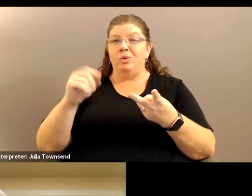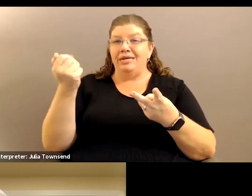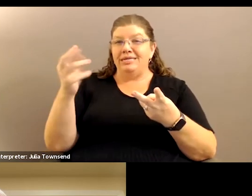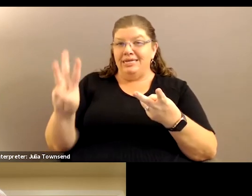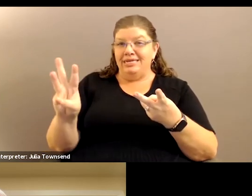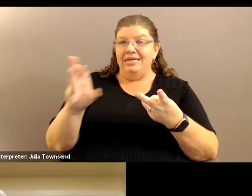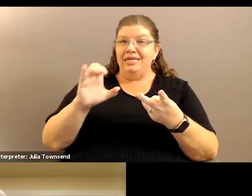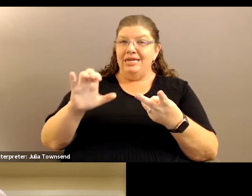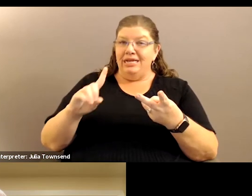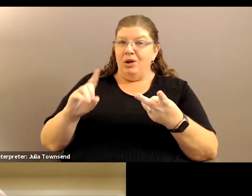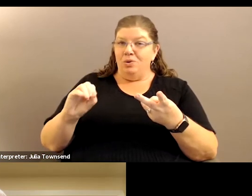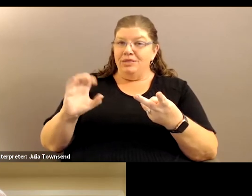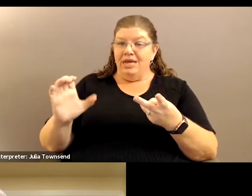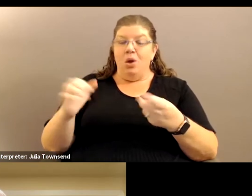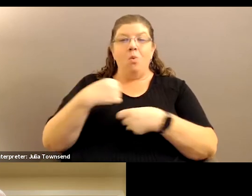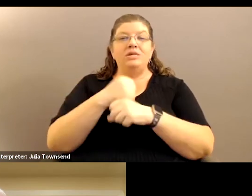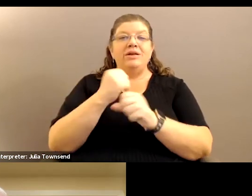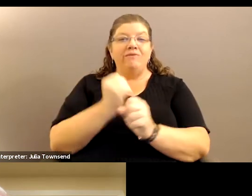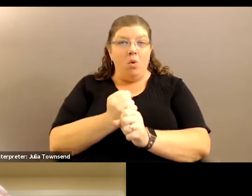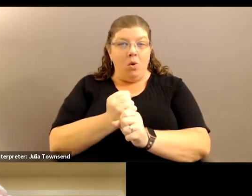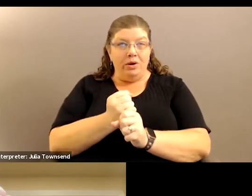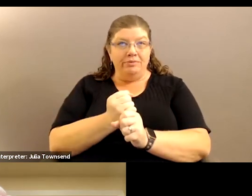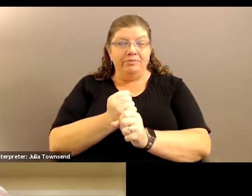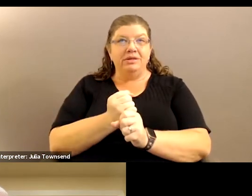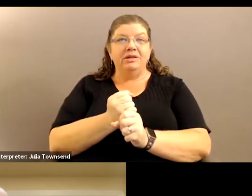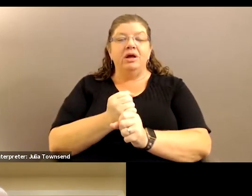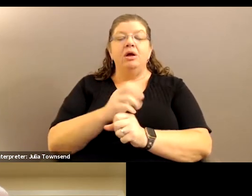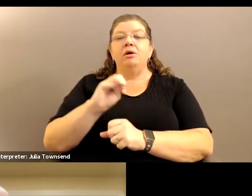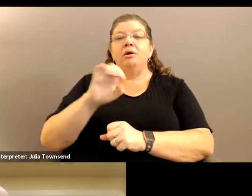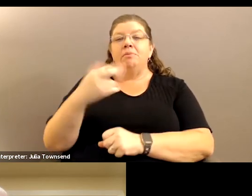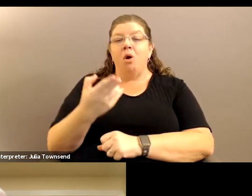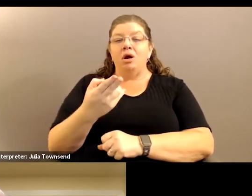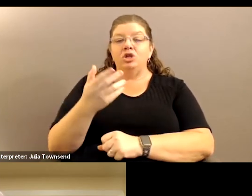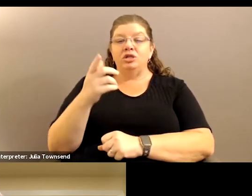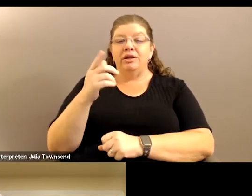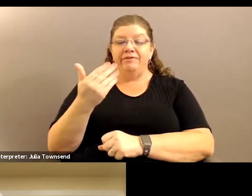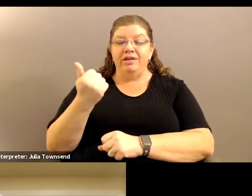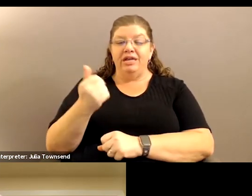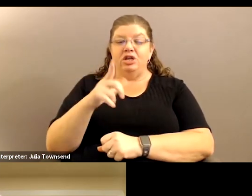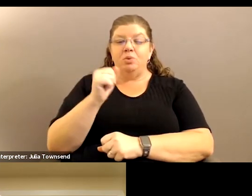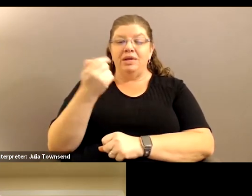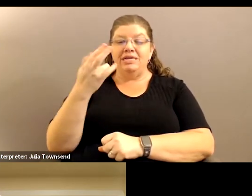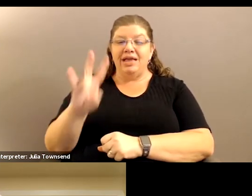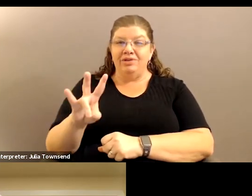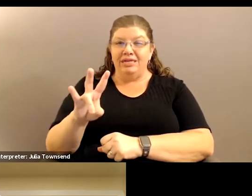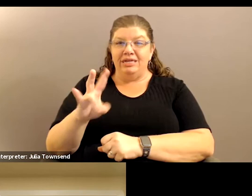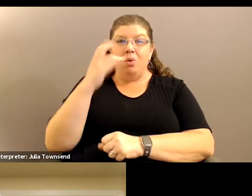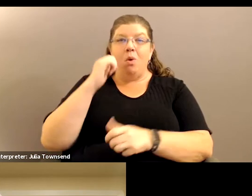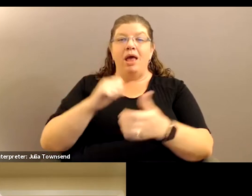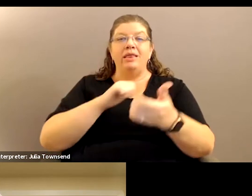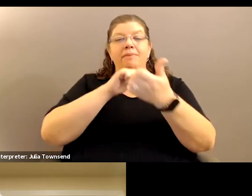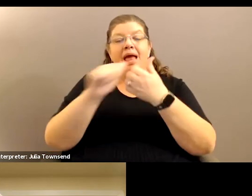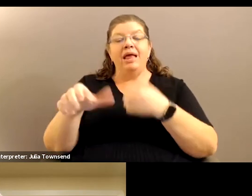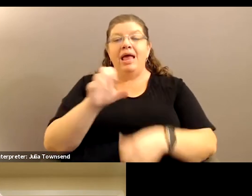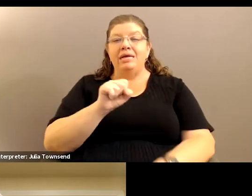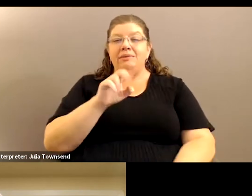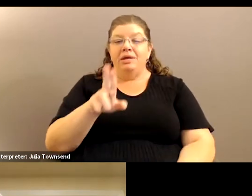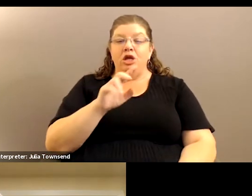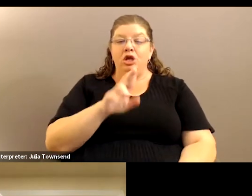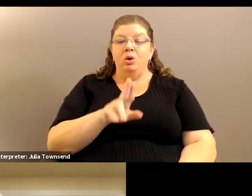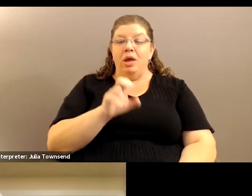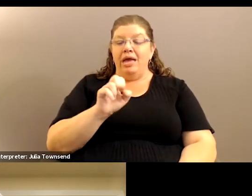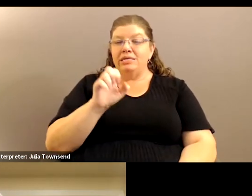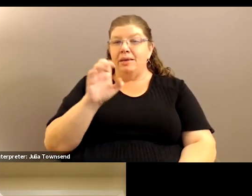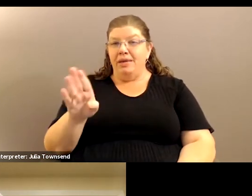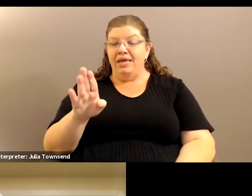cboc was formed on march 13 2017 as a result of the passage of sbusd bond